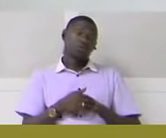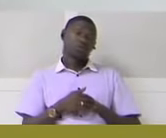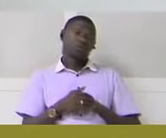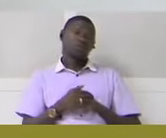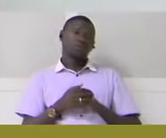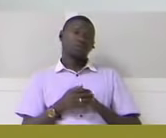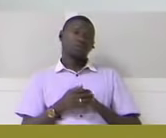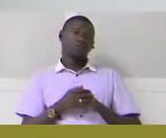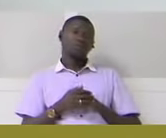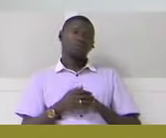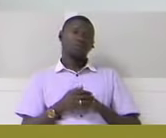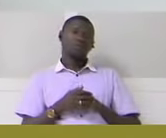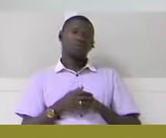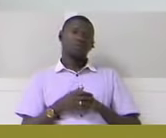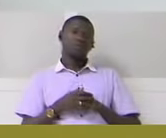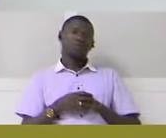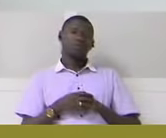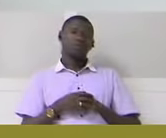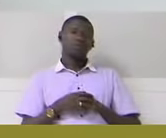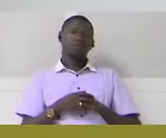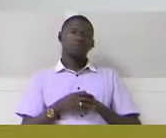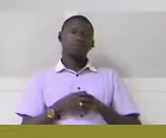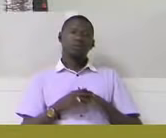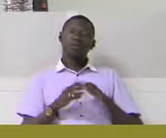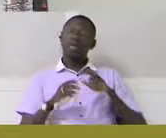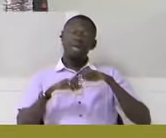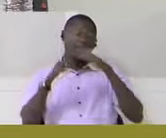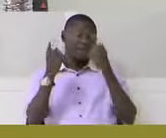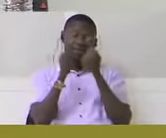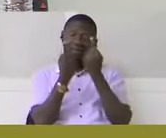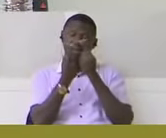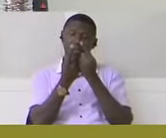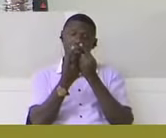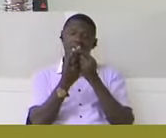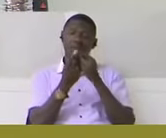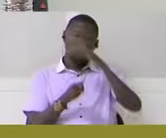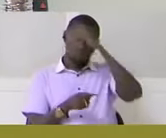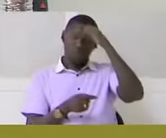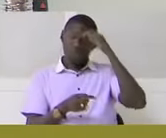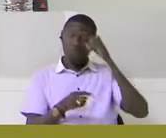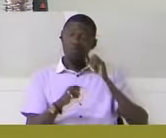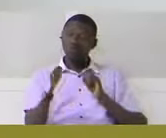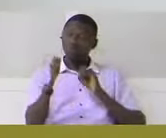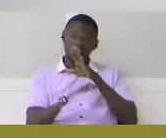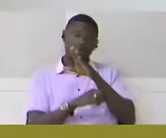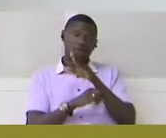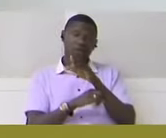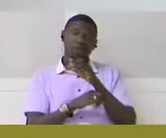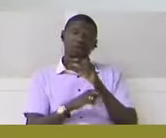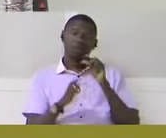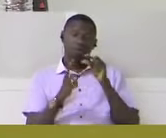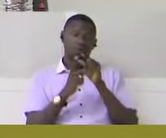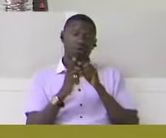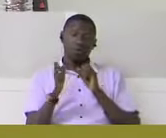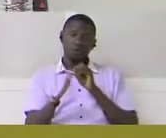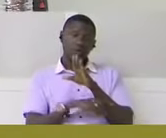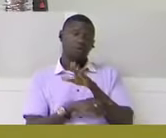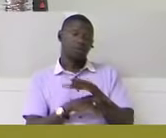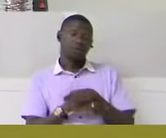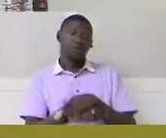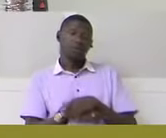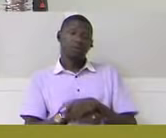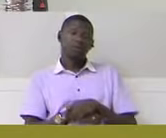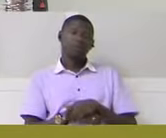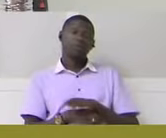e mol so me be nyaro. Everything works by order. Wo be katani kangol. We understand that, Mr. Jarju, but tell us whether